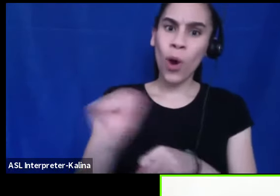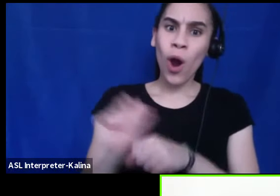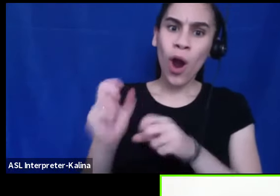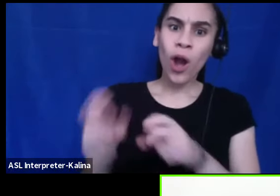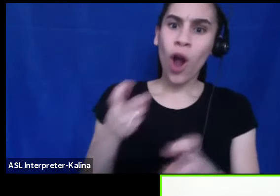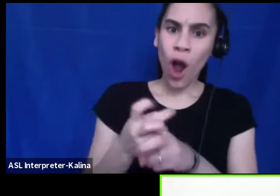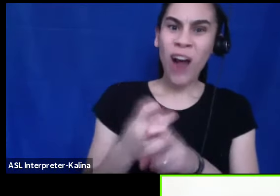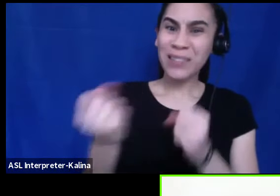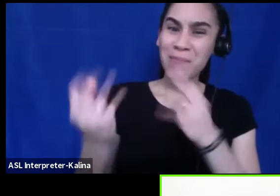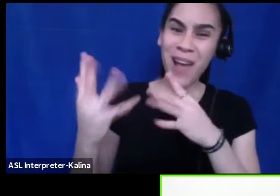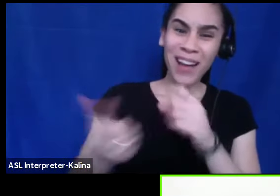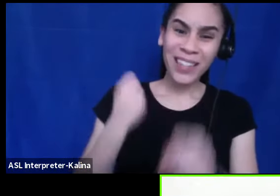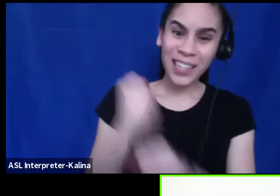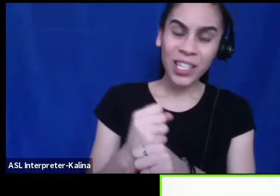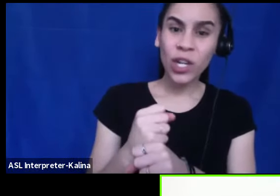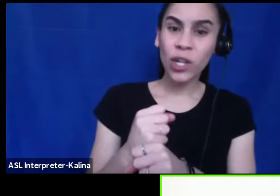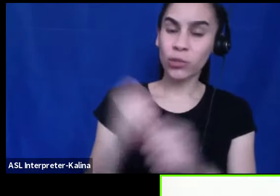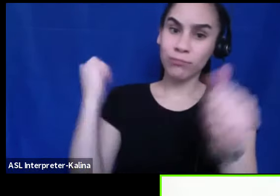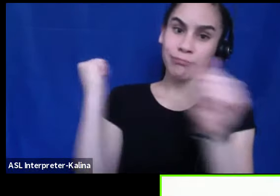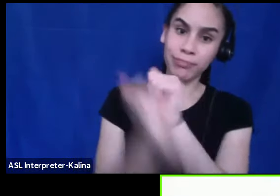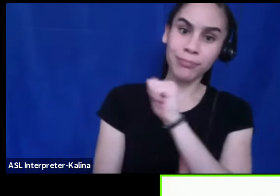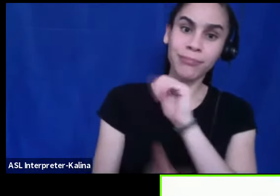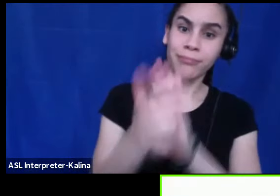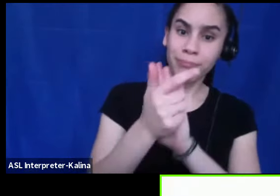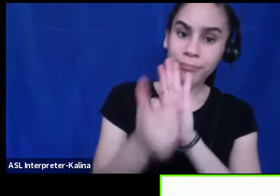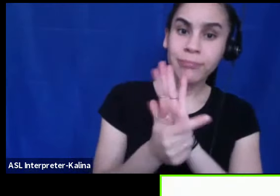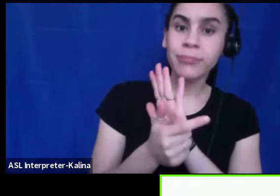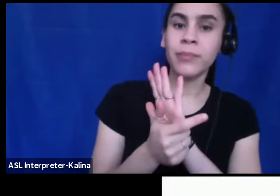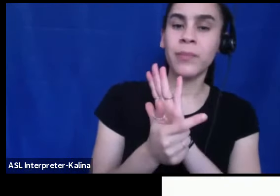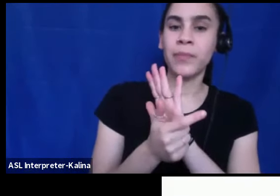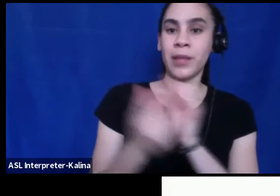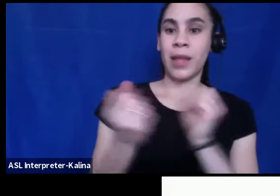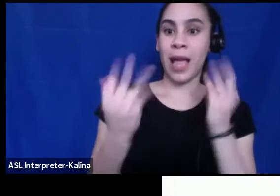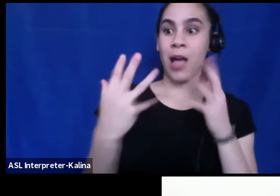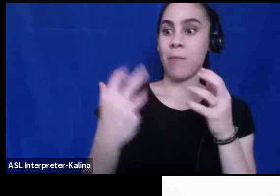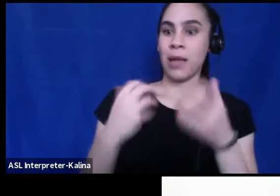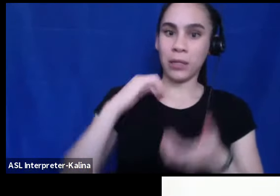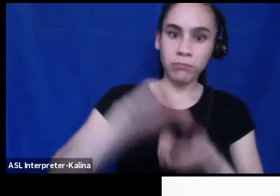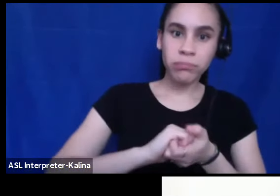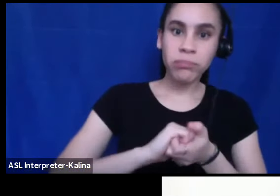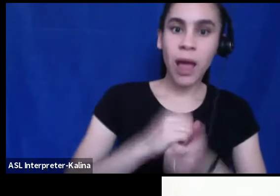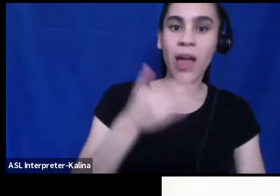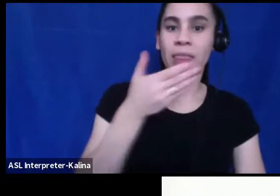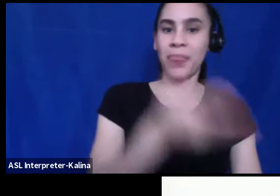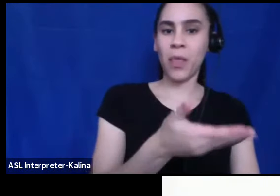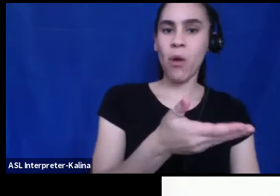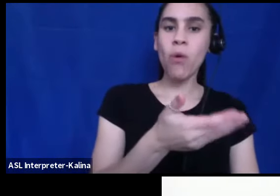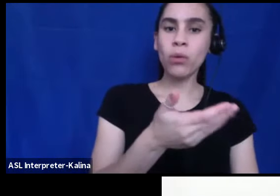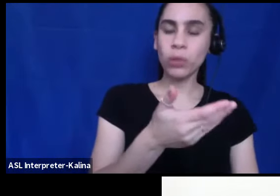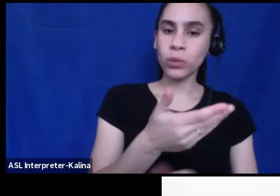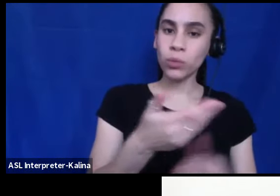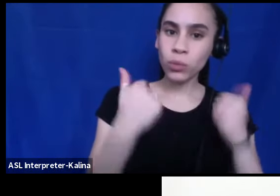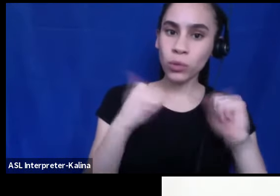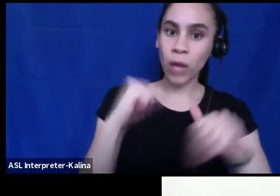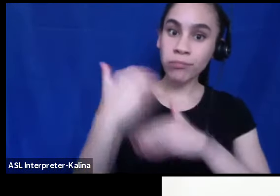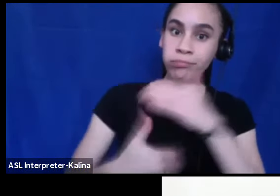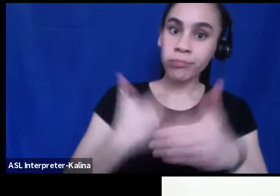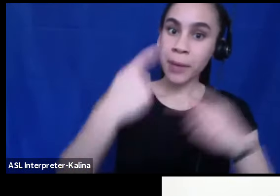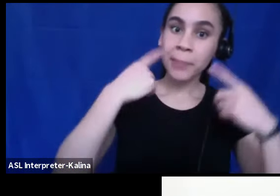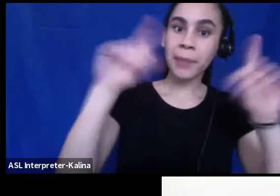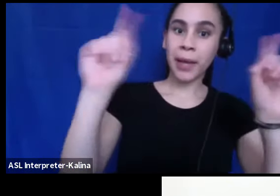many allies were there helping make that happen. And yeah, I mean, people don't know that